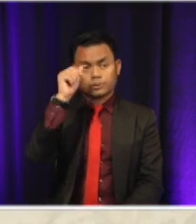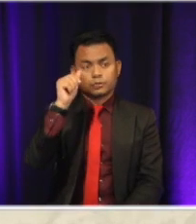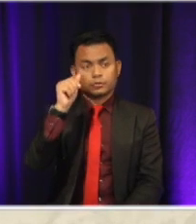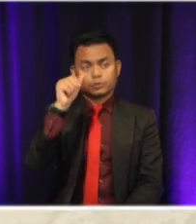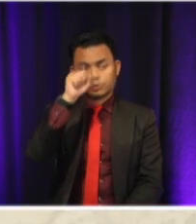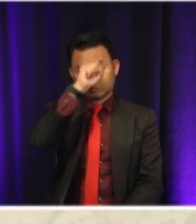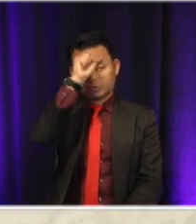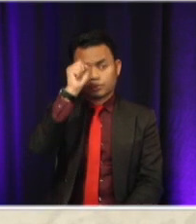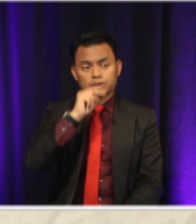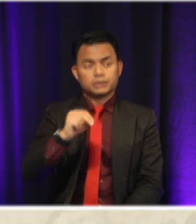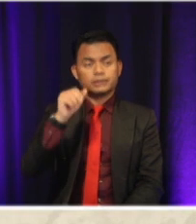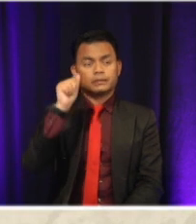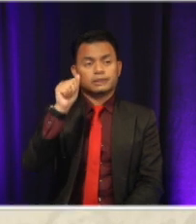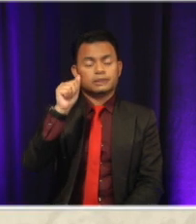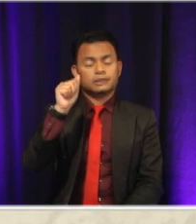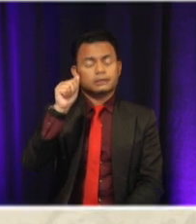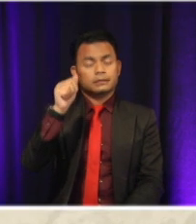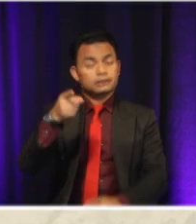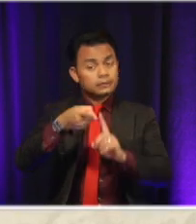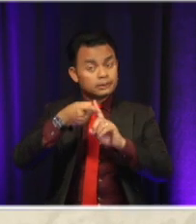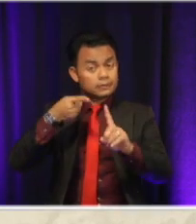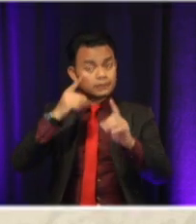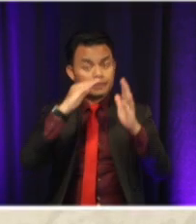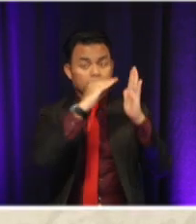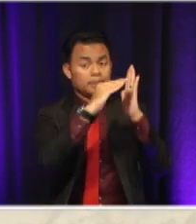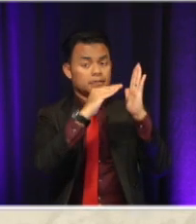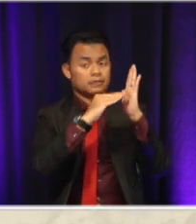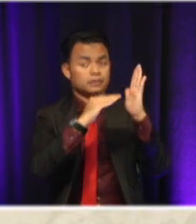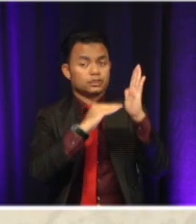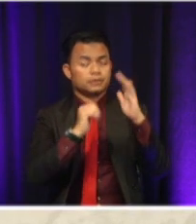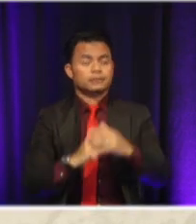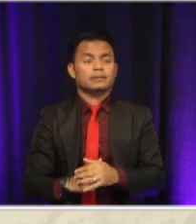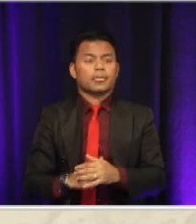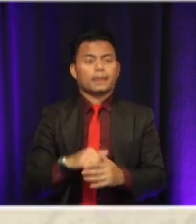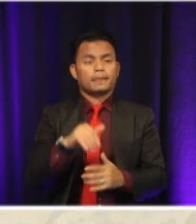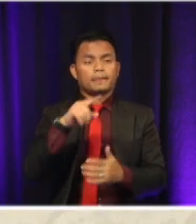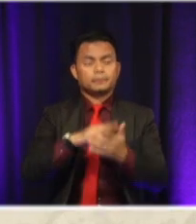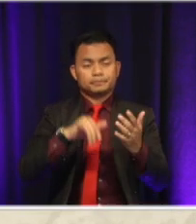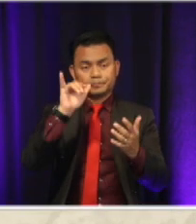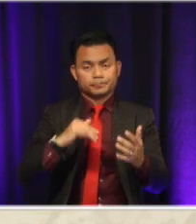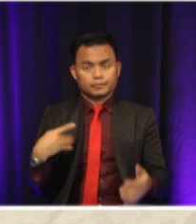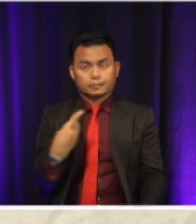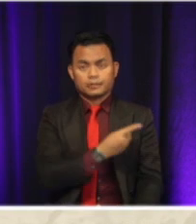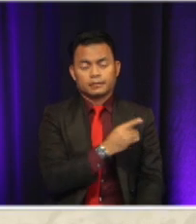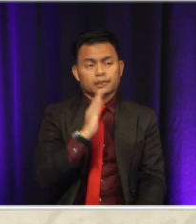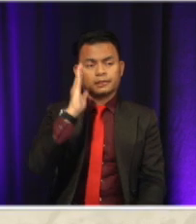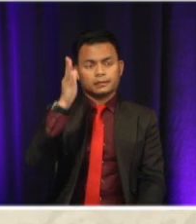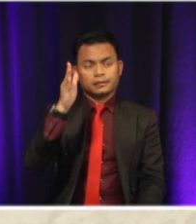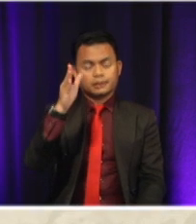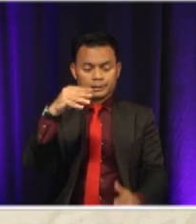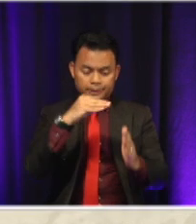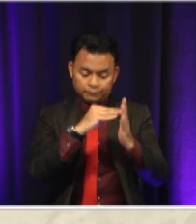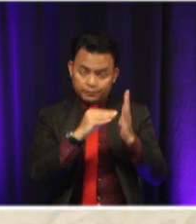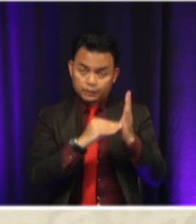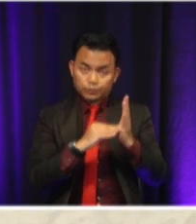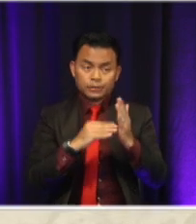given passage, because what you are going to be evaluated on is how much you can analyze from that